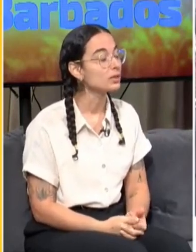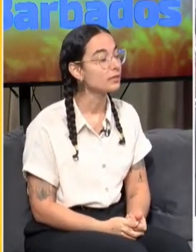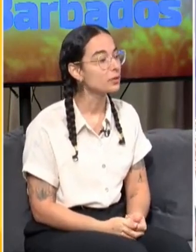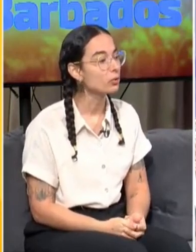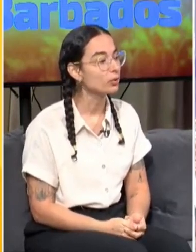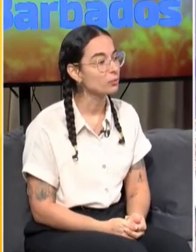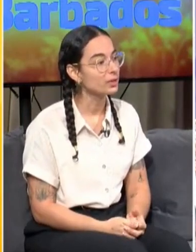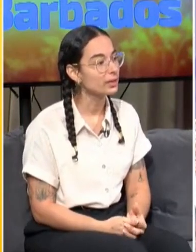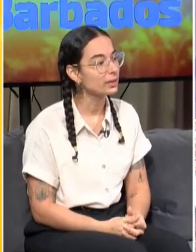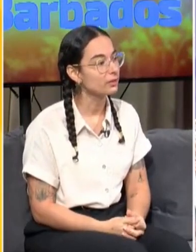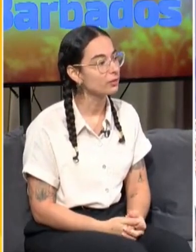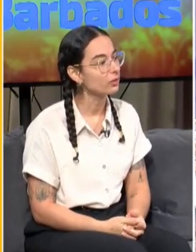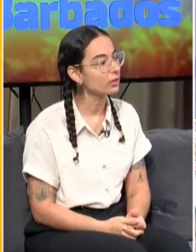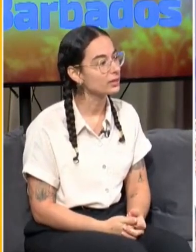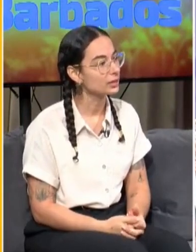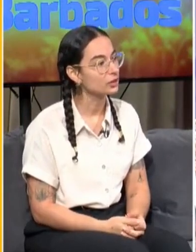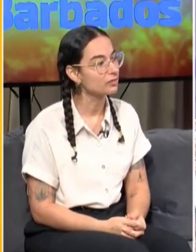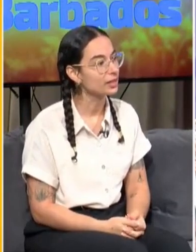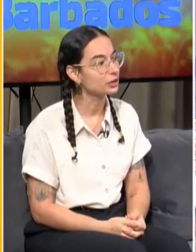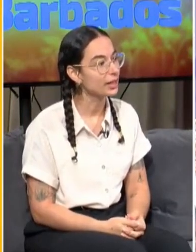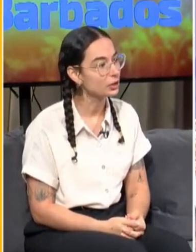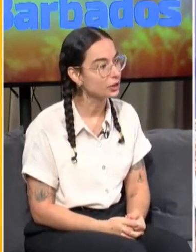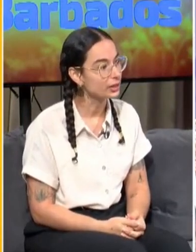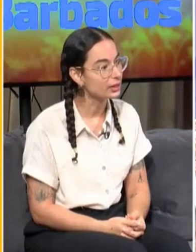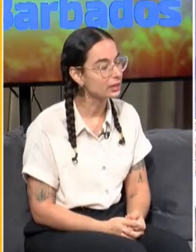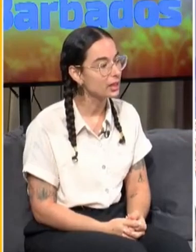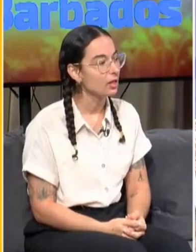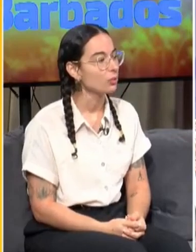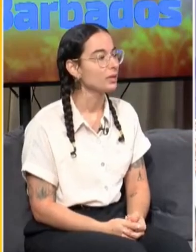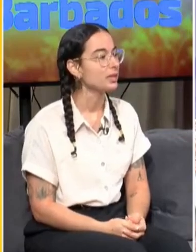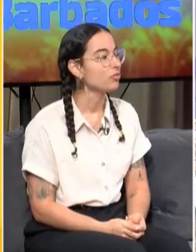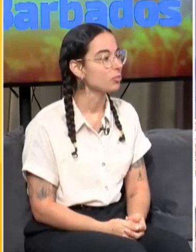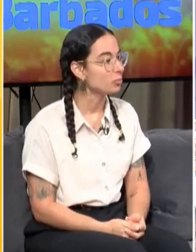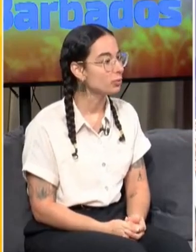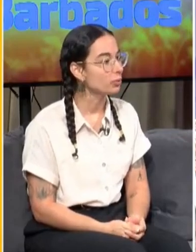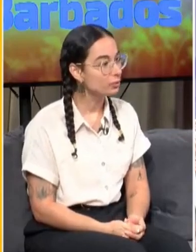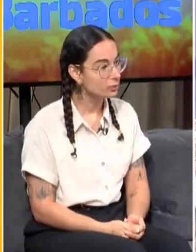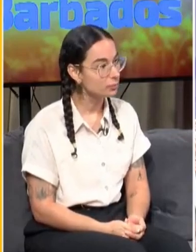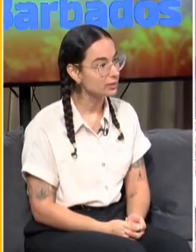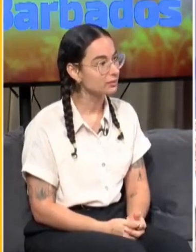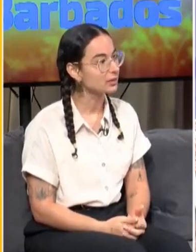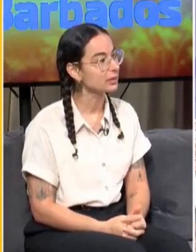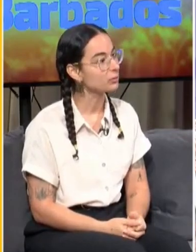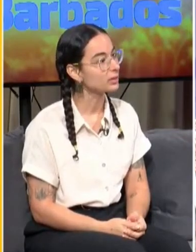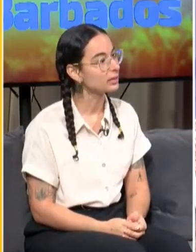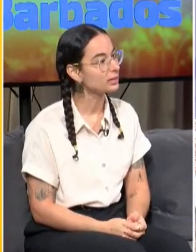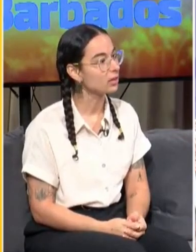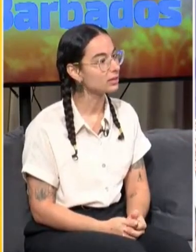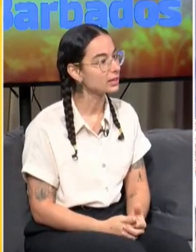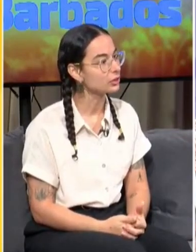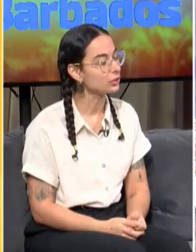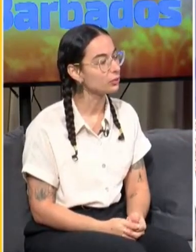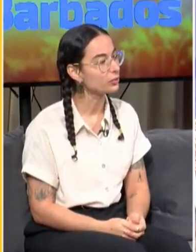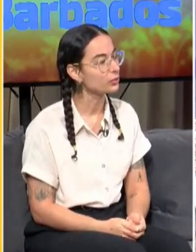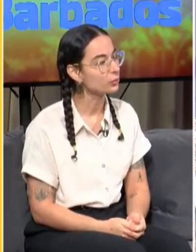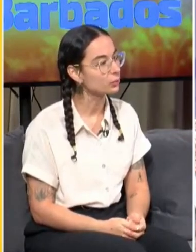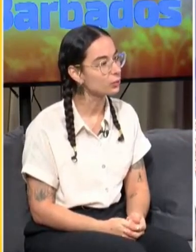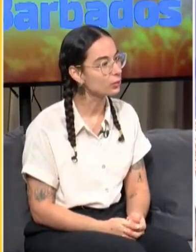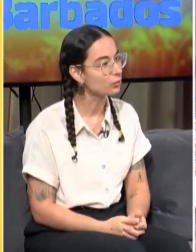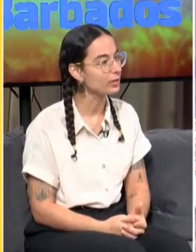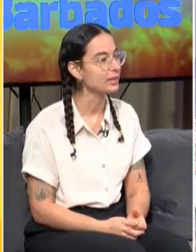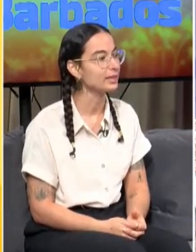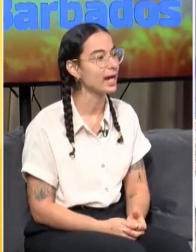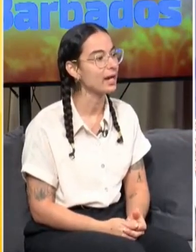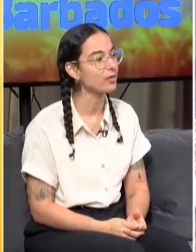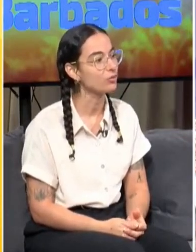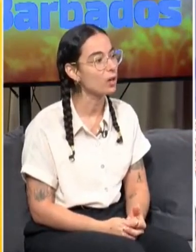Well, it's very important when we, are in discussion of education with deaf people, specifically within this context, in the school,